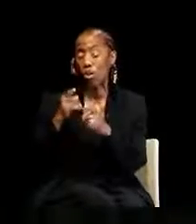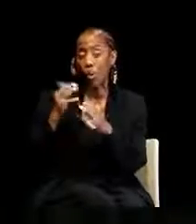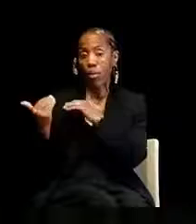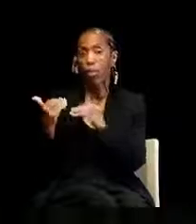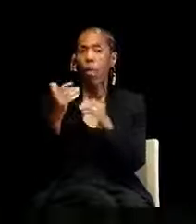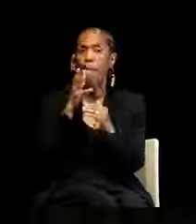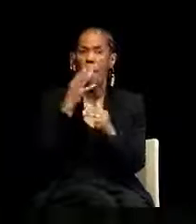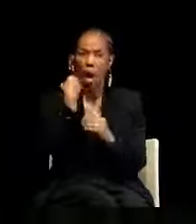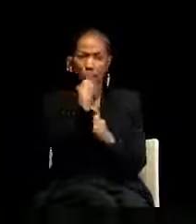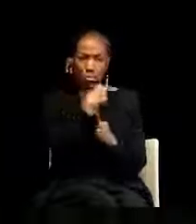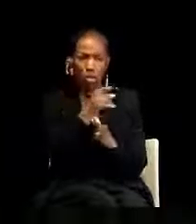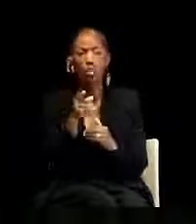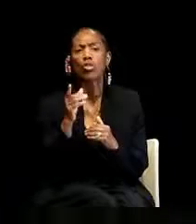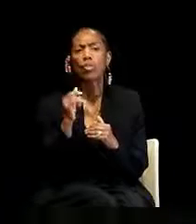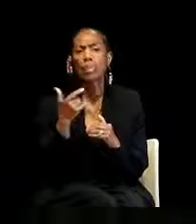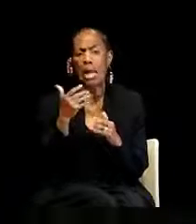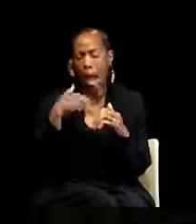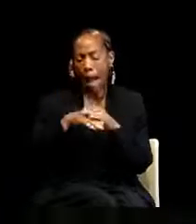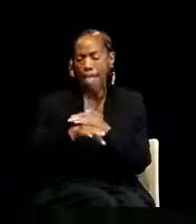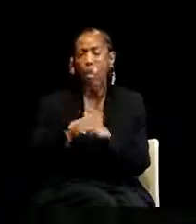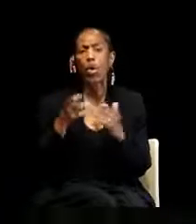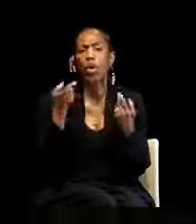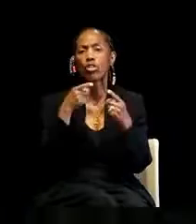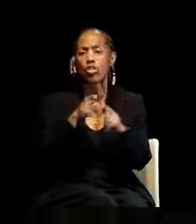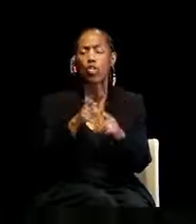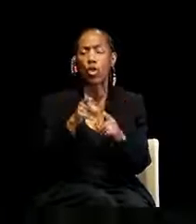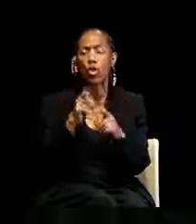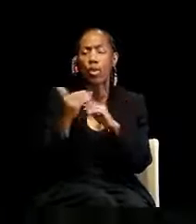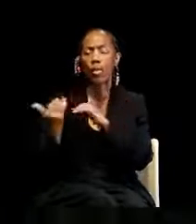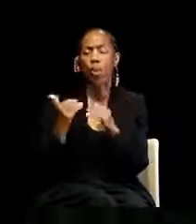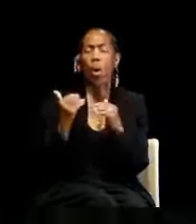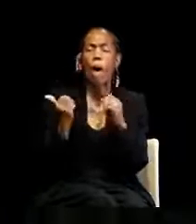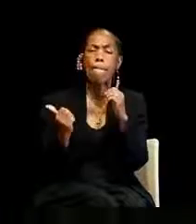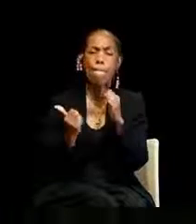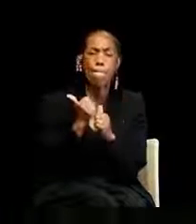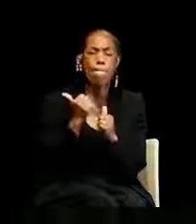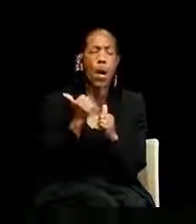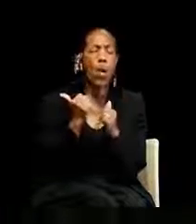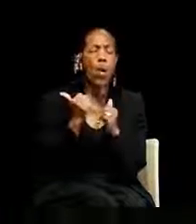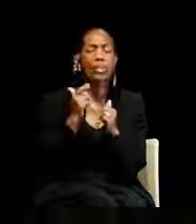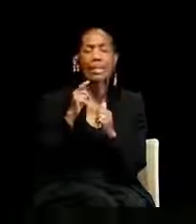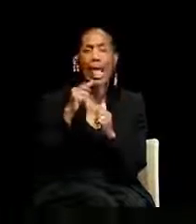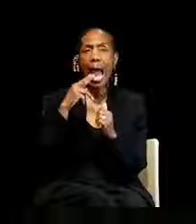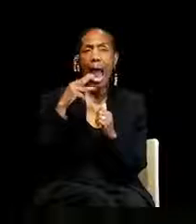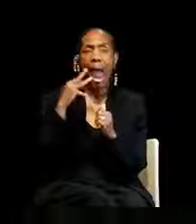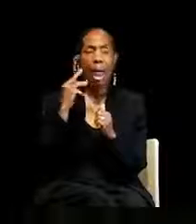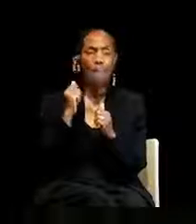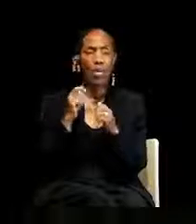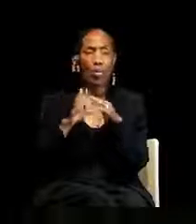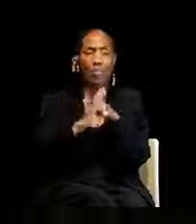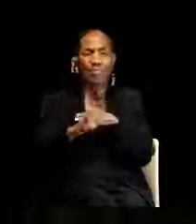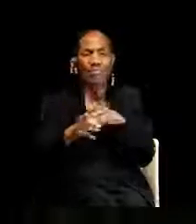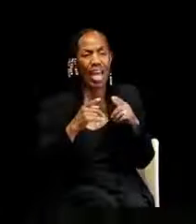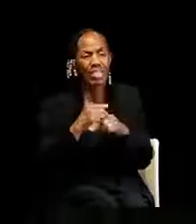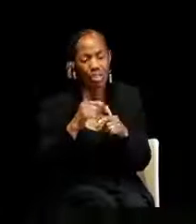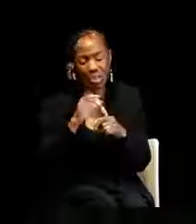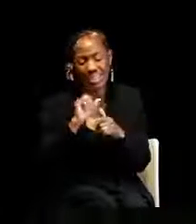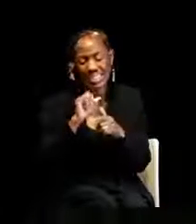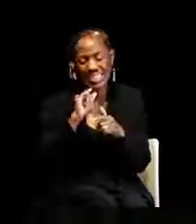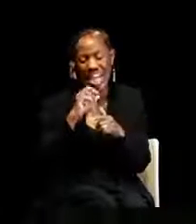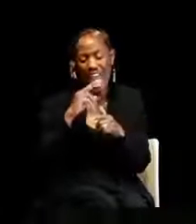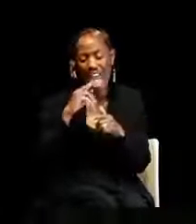war. And so most Liberians fled to neighboring countries. So whether it was Sierra Leone or Ivory Coast or maybe